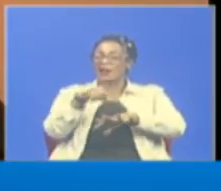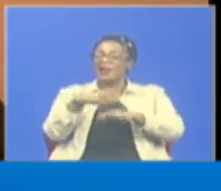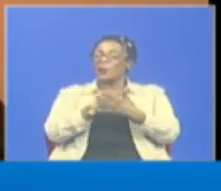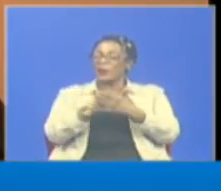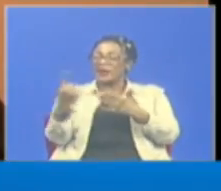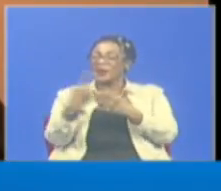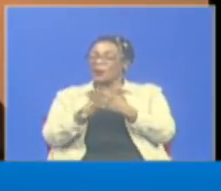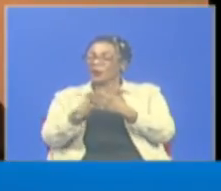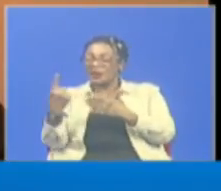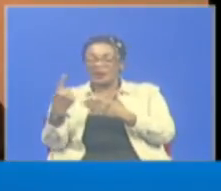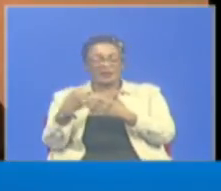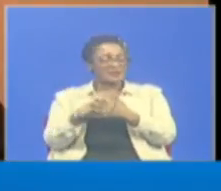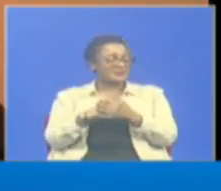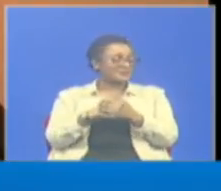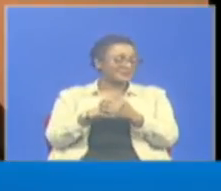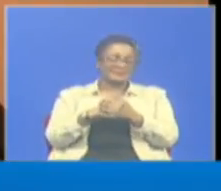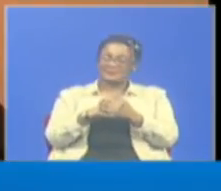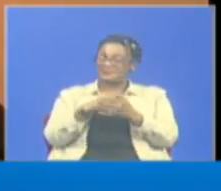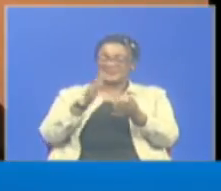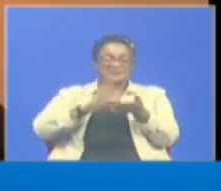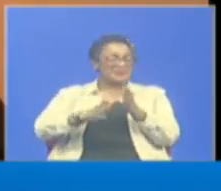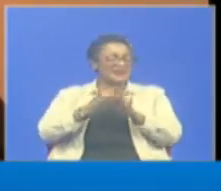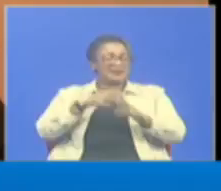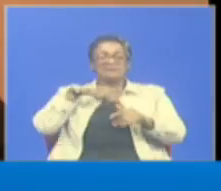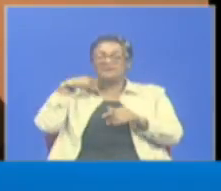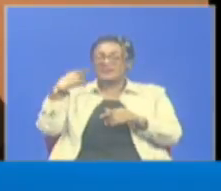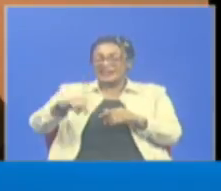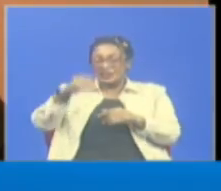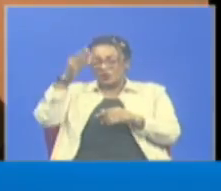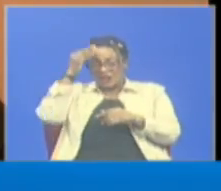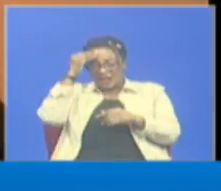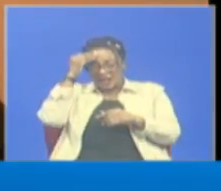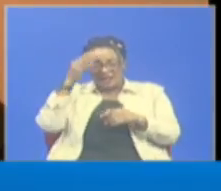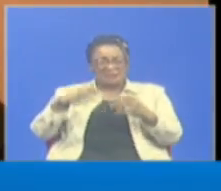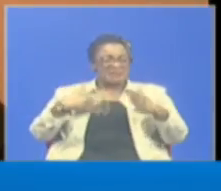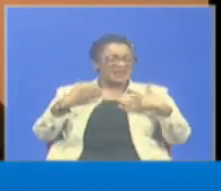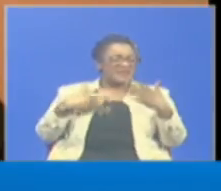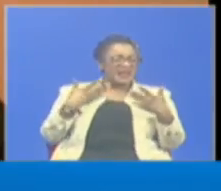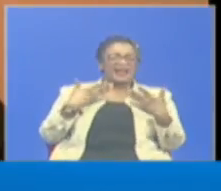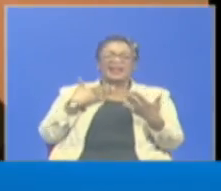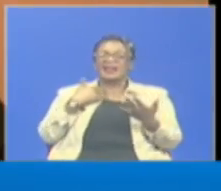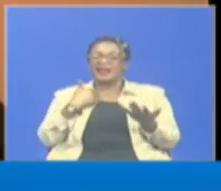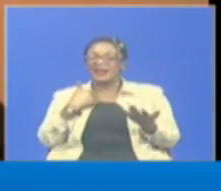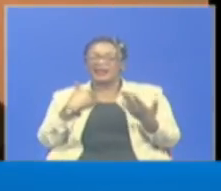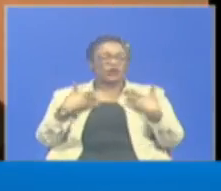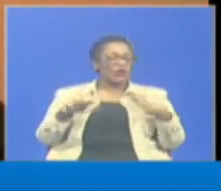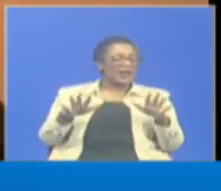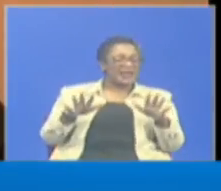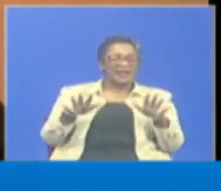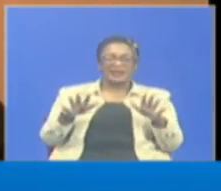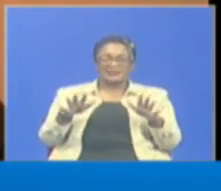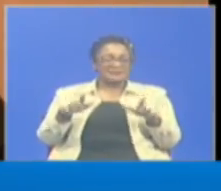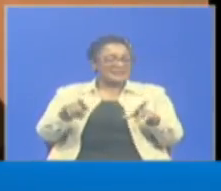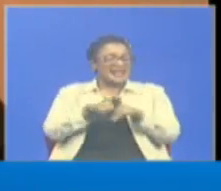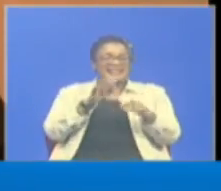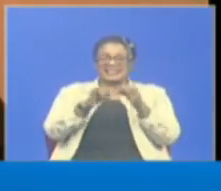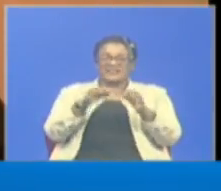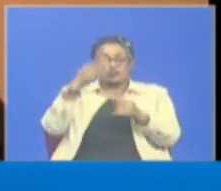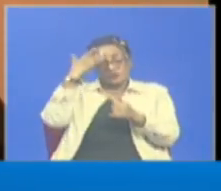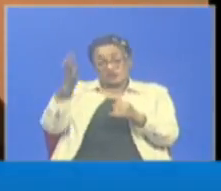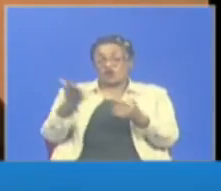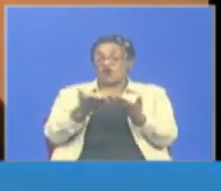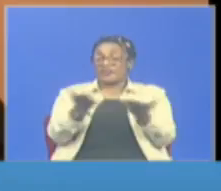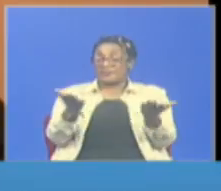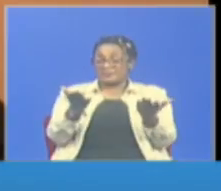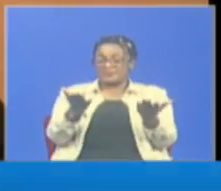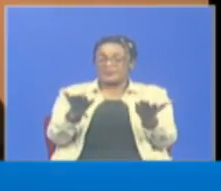becomes strange that you're getting to learn their behavior and what they like and what they don't like, all like you did not know them. So how do